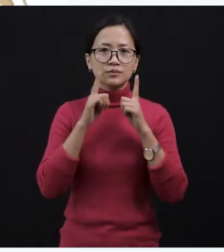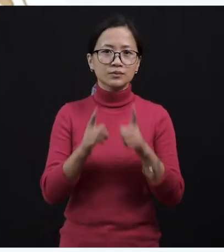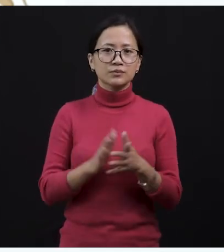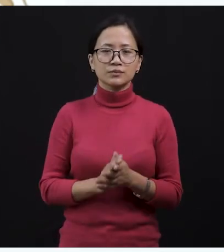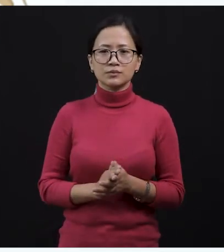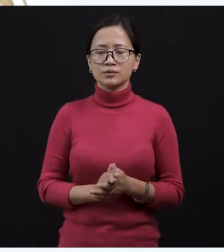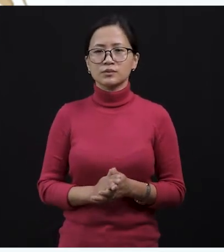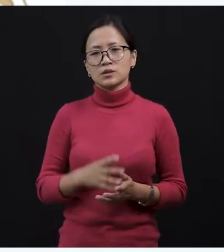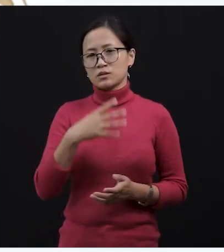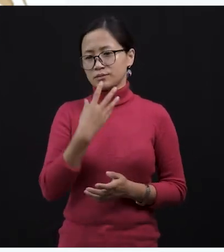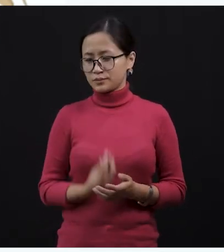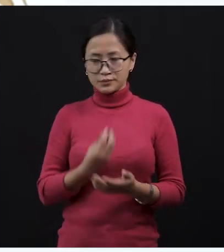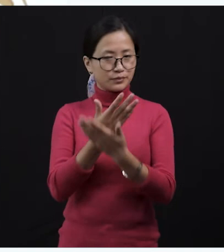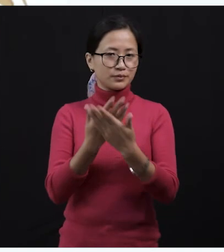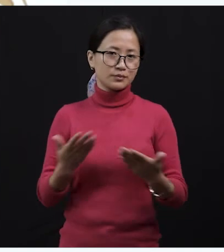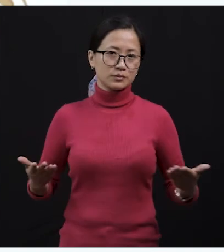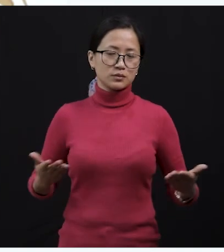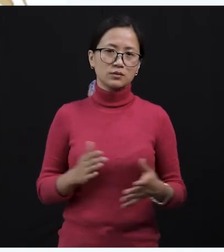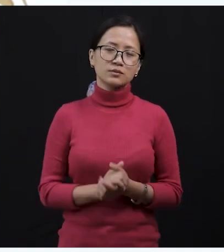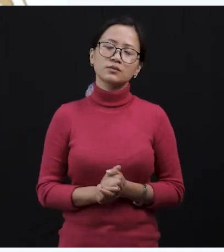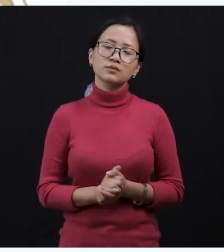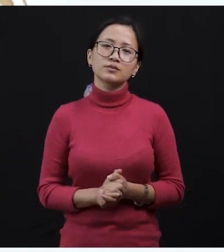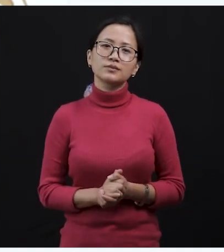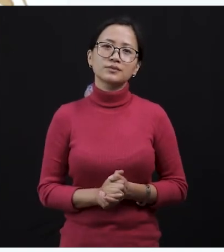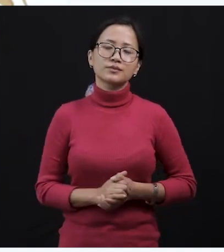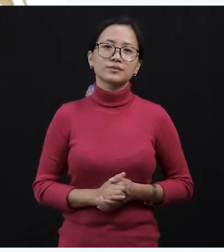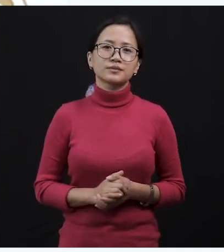But the sad thing, do you know the sad thing?